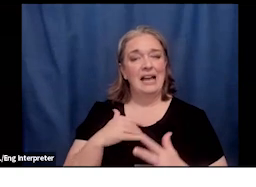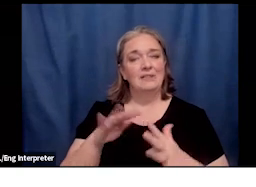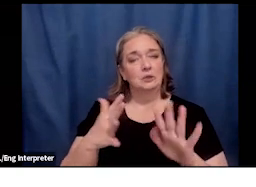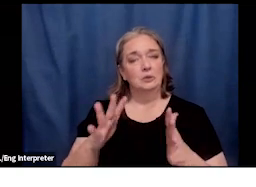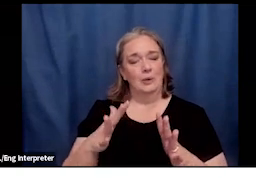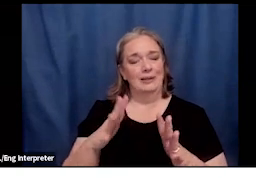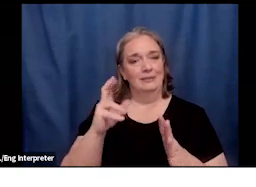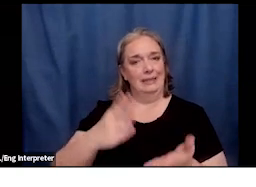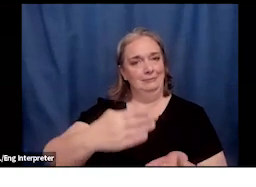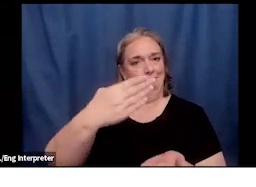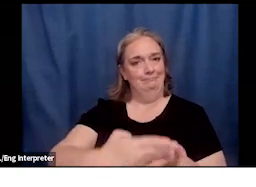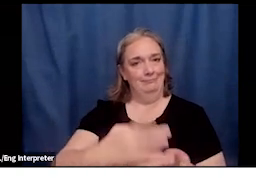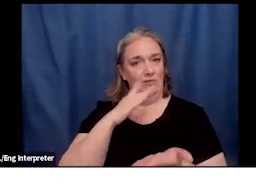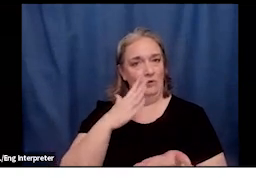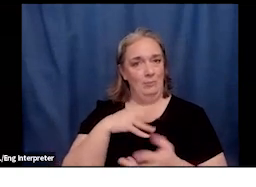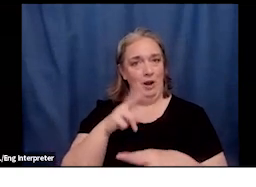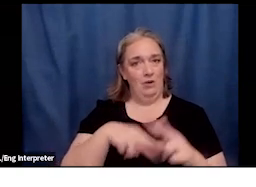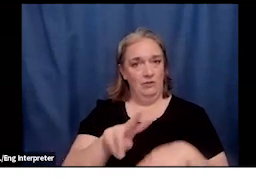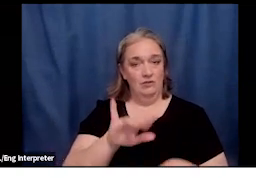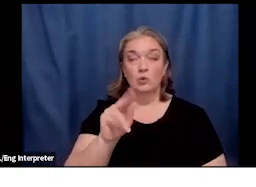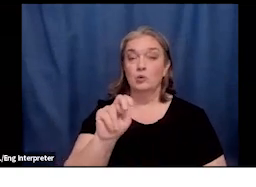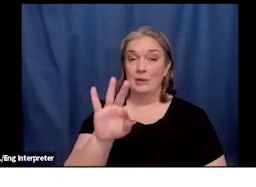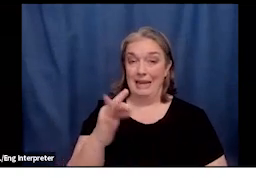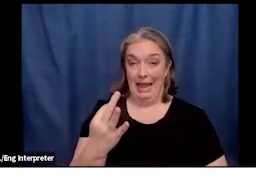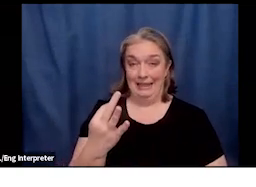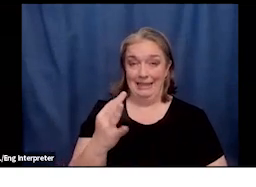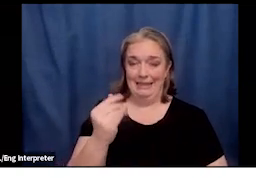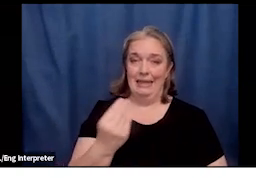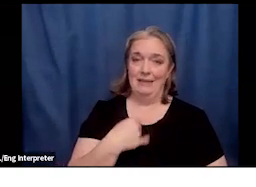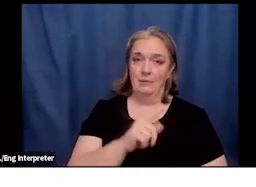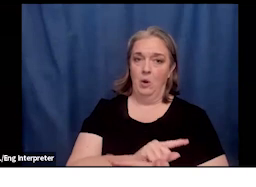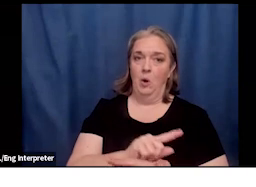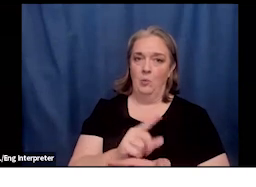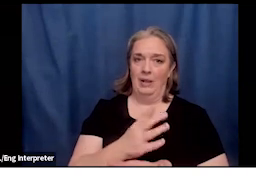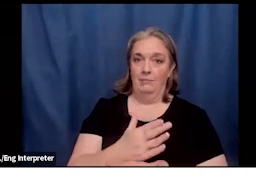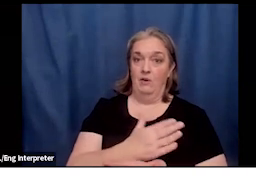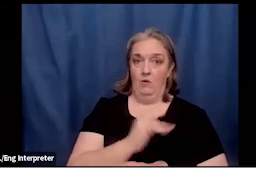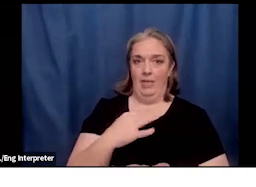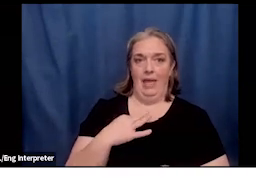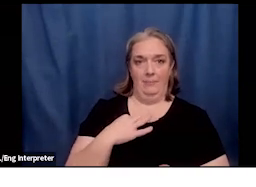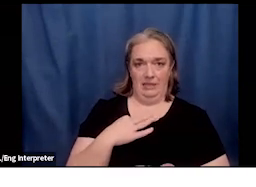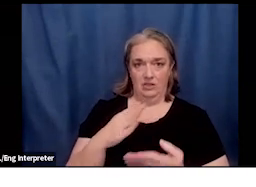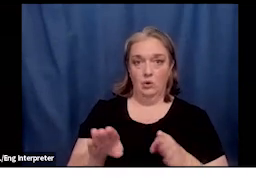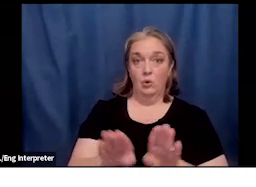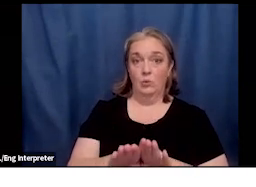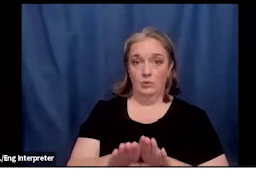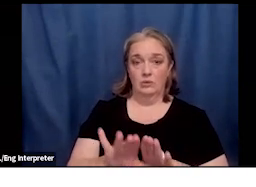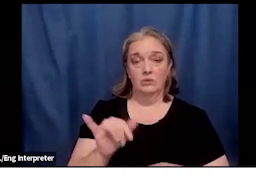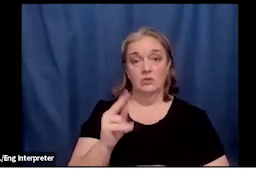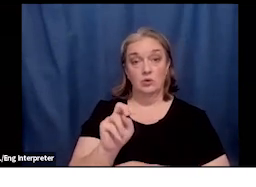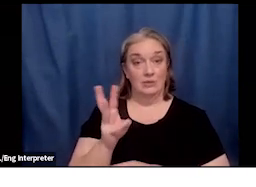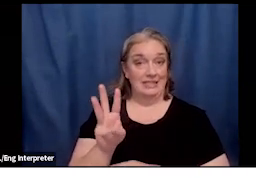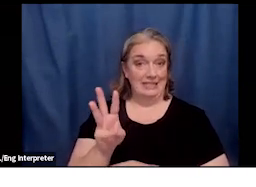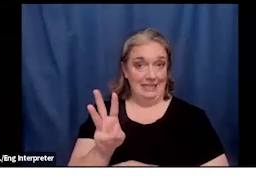for my review, which is June 9th. So that's about a week before the application closes on June